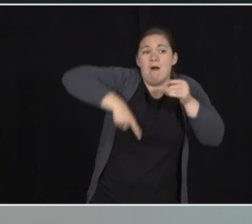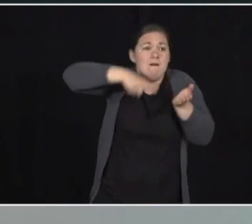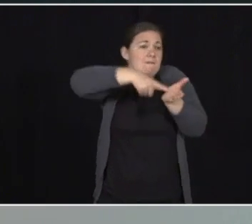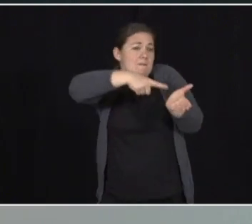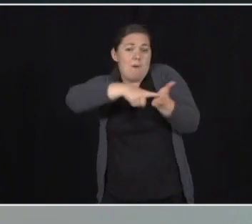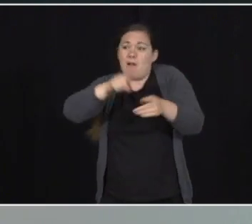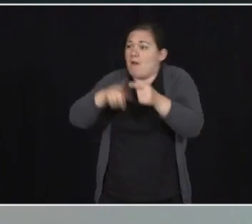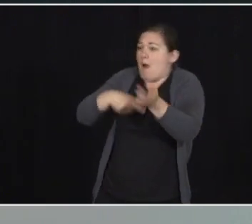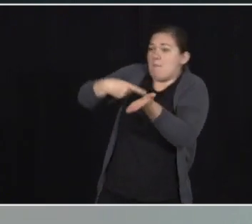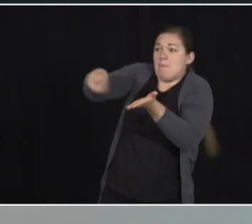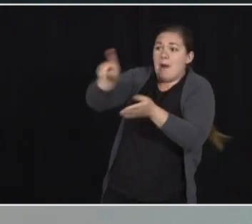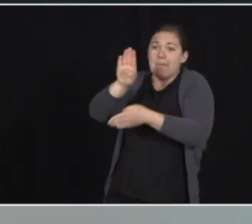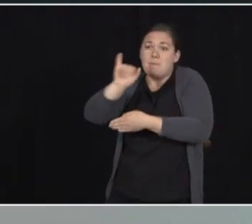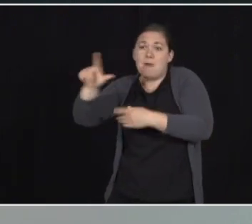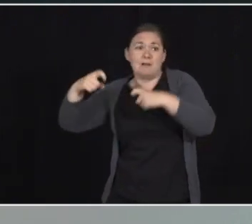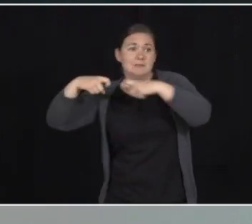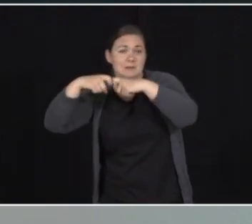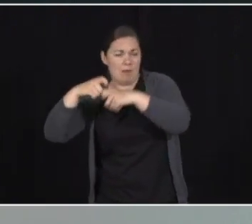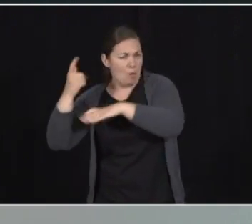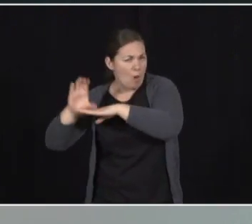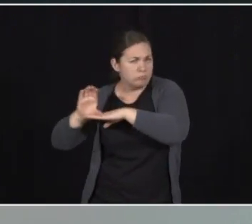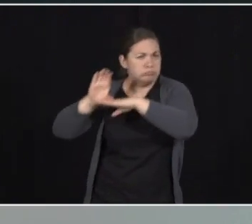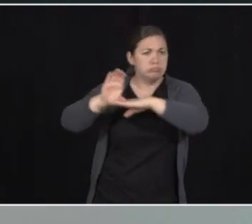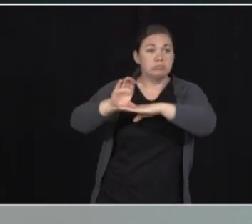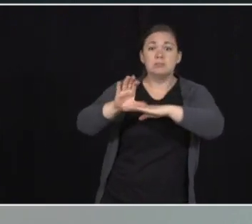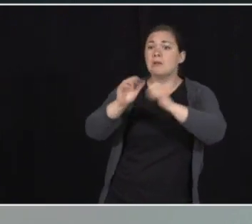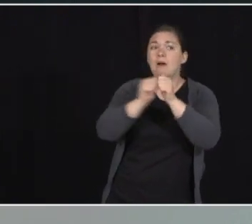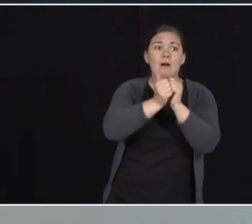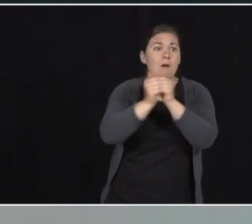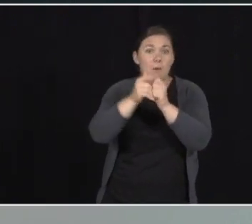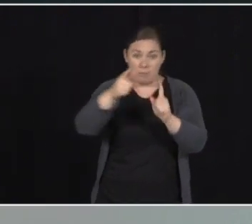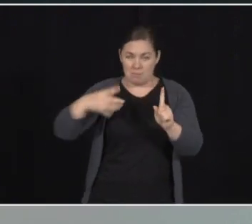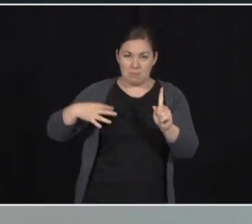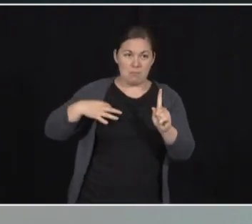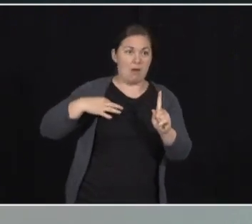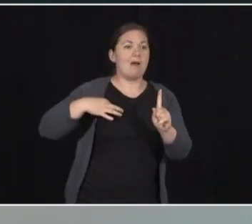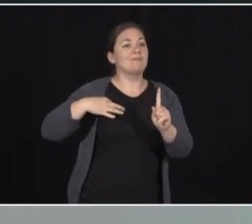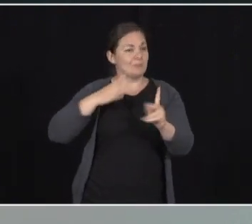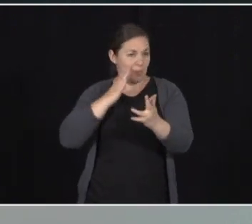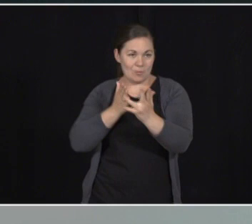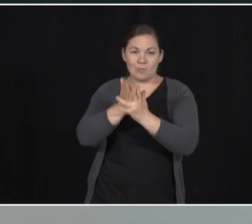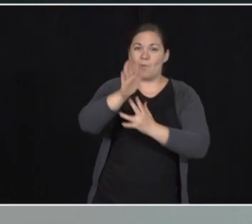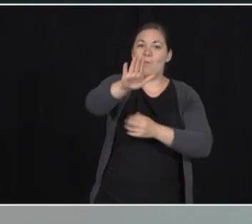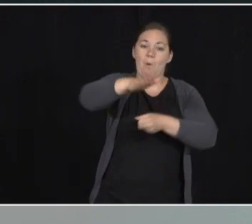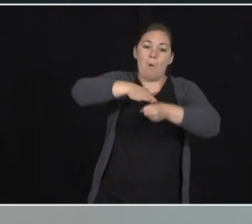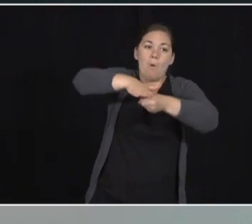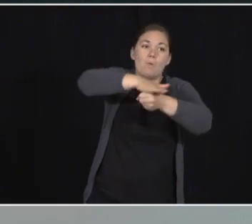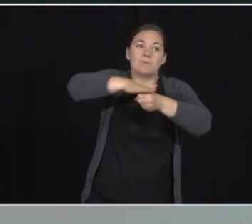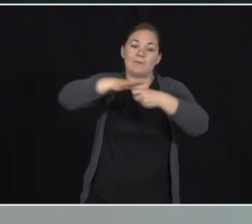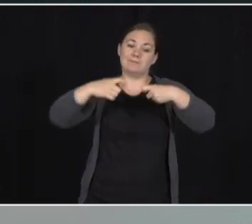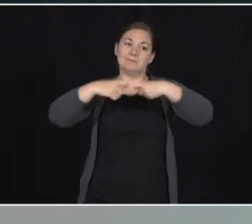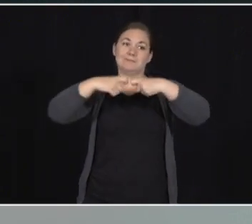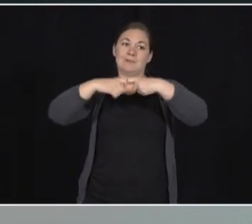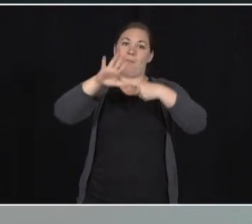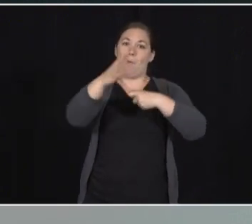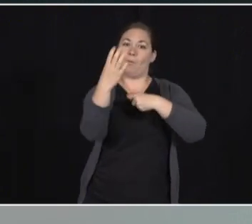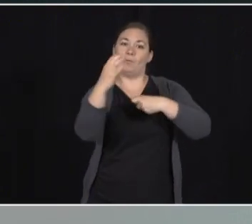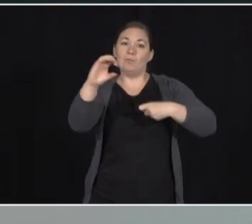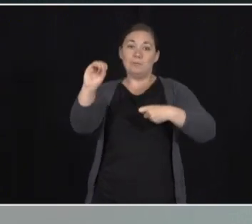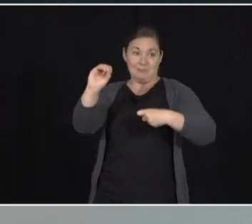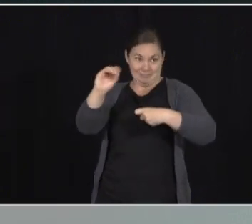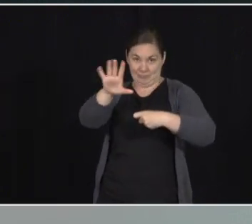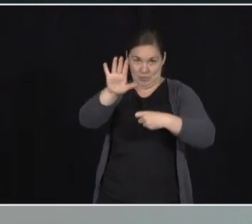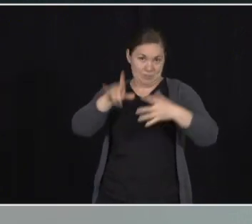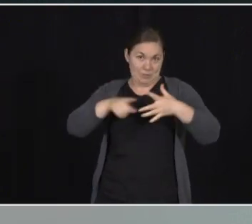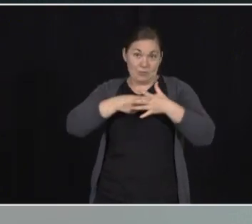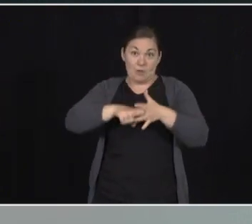bills. Applications for the program will be available through local electricity utilities this coming July. And to help